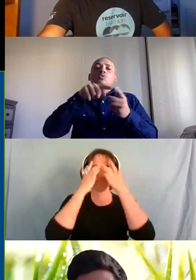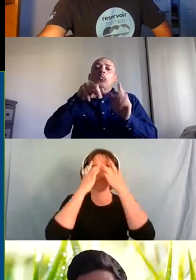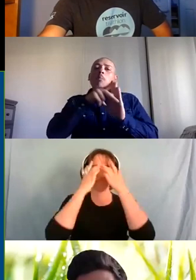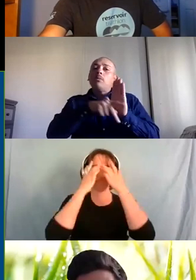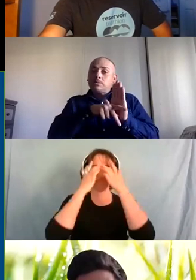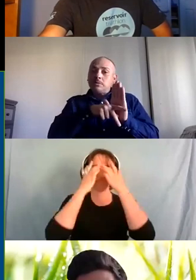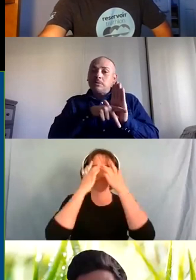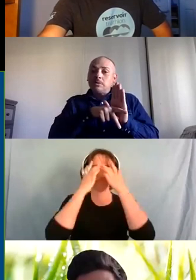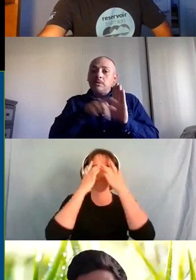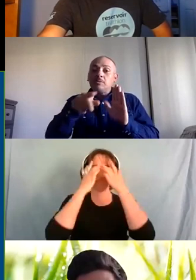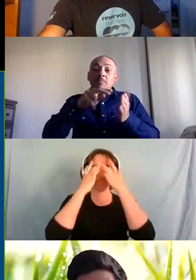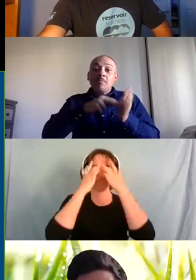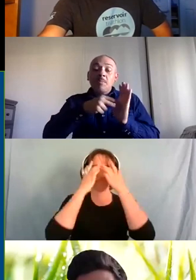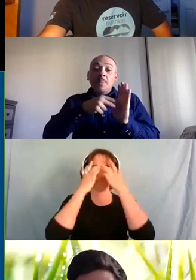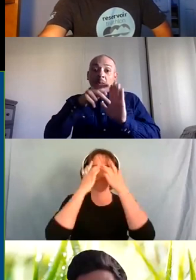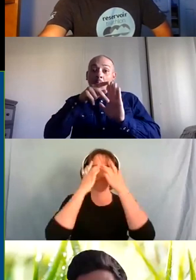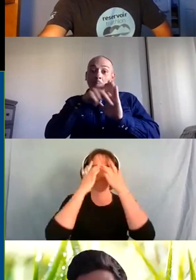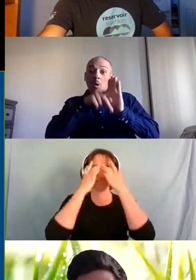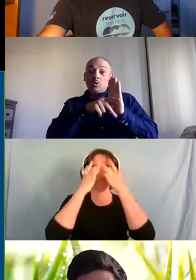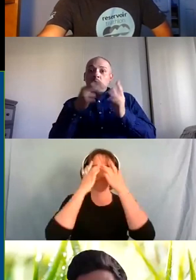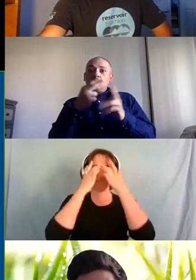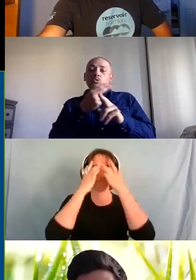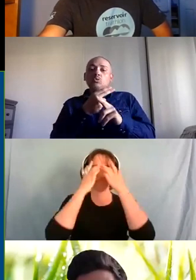policy. So the policy takes in